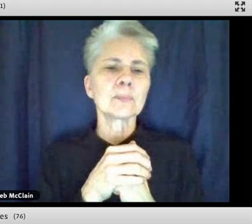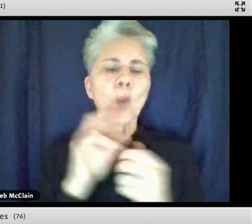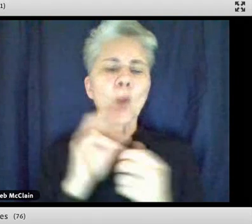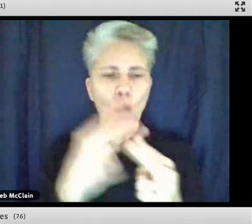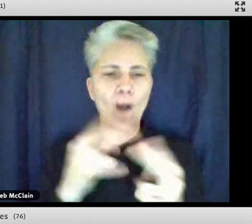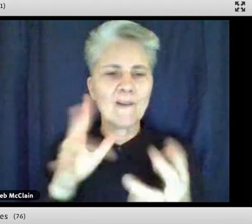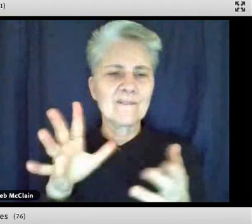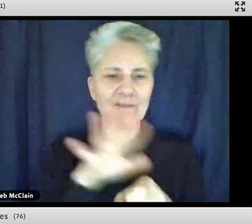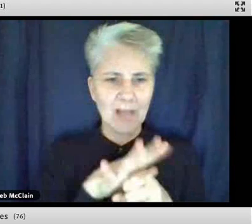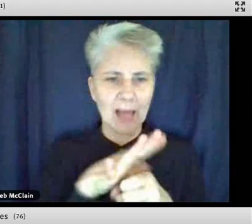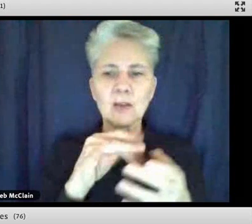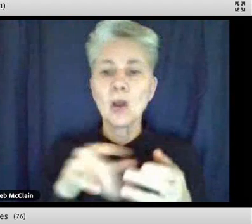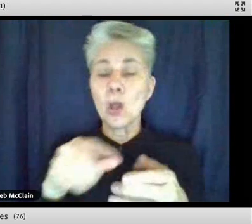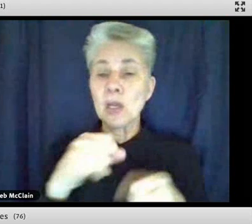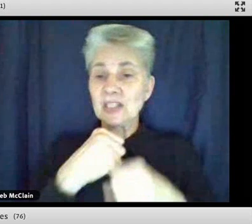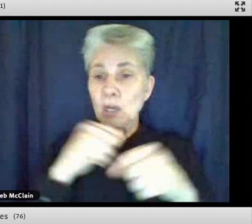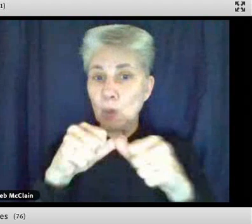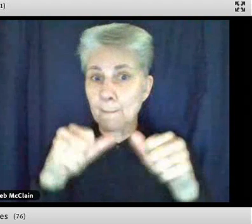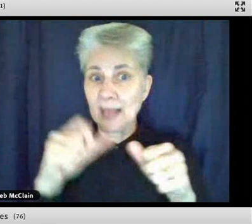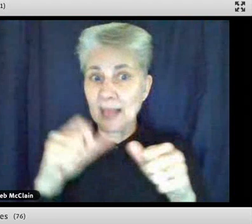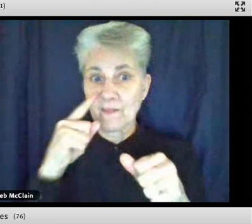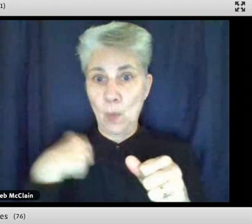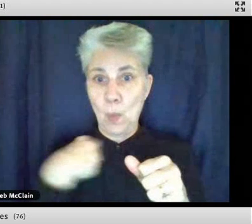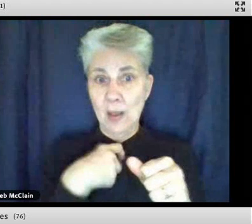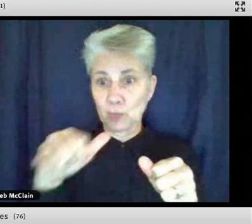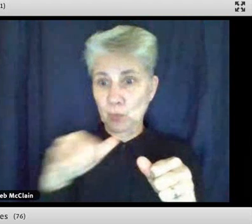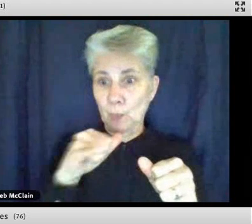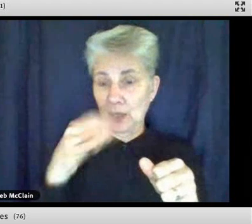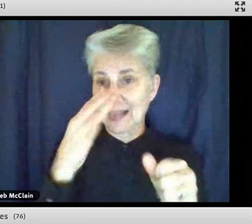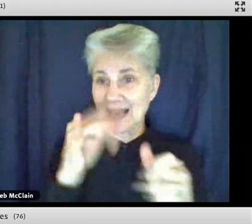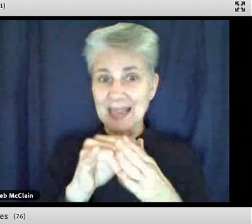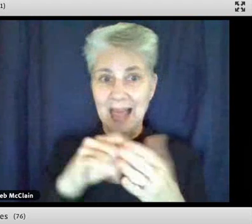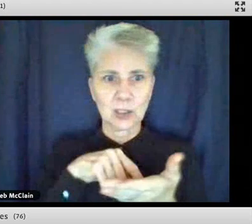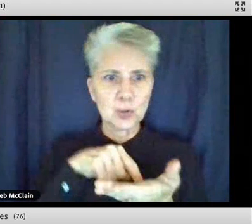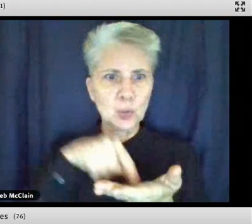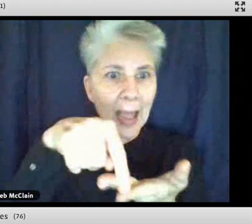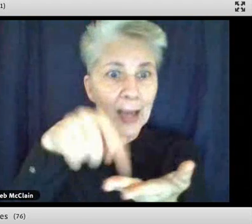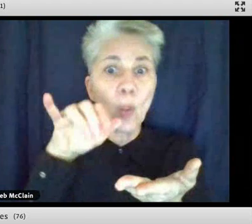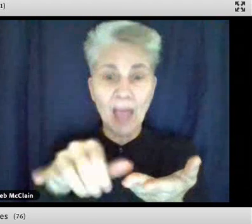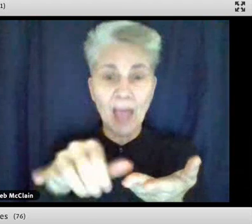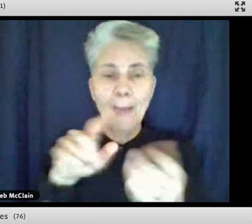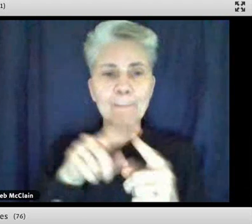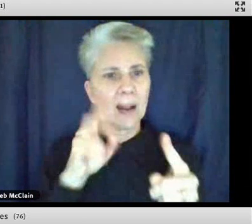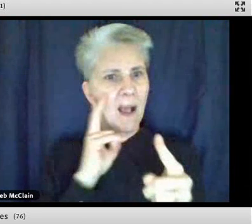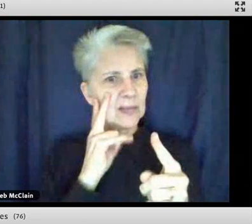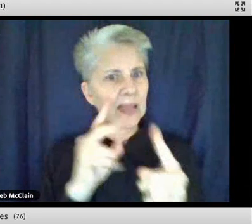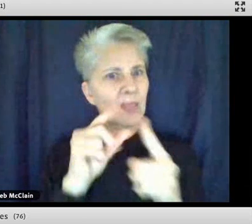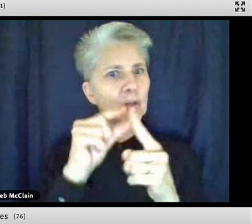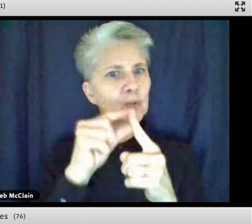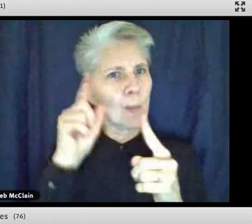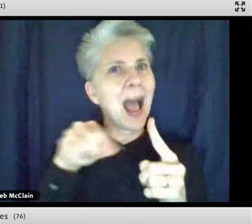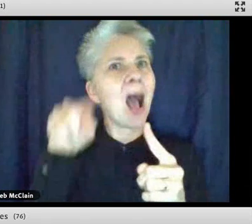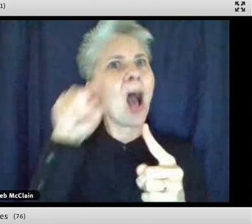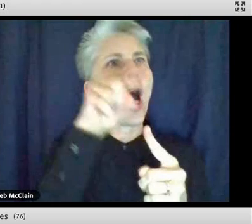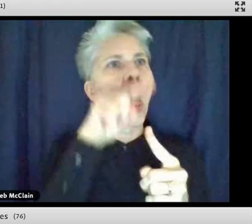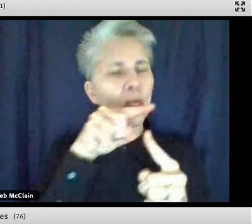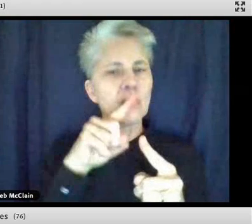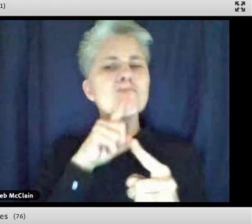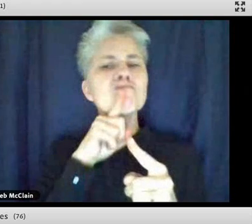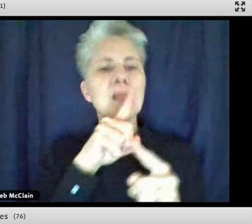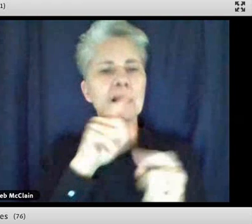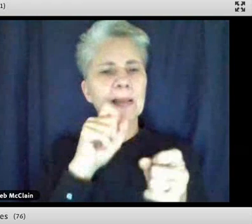Yes, shelter in place for her, exactly. For us too, because that's like tornado. But I've seen the term out there, and so yes, it